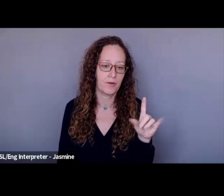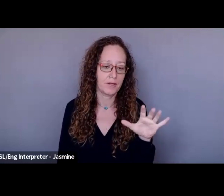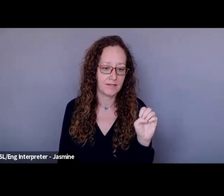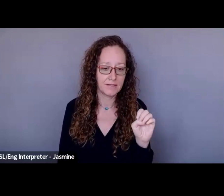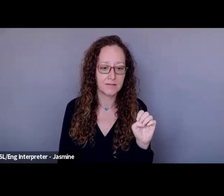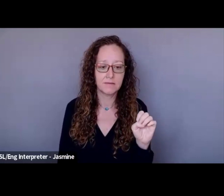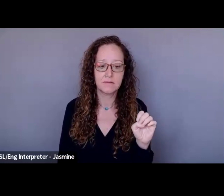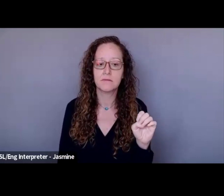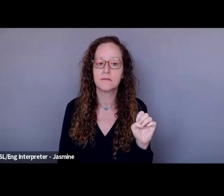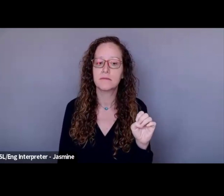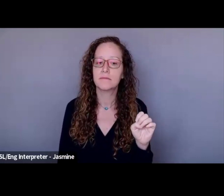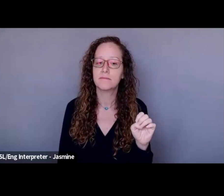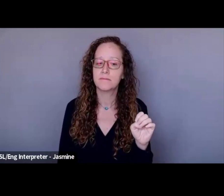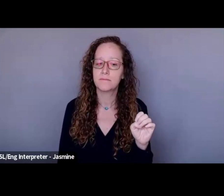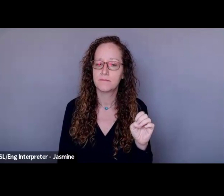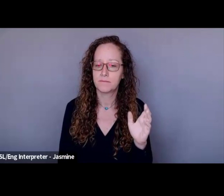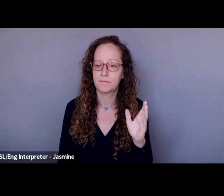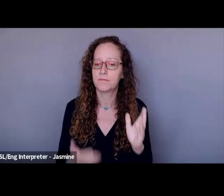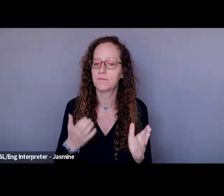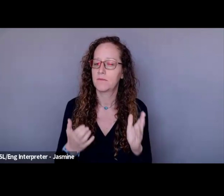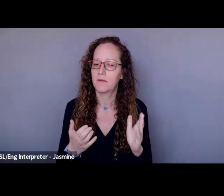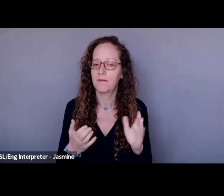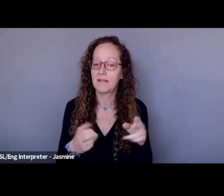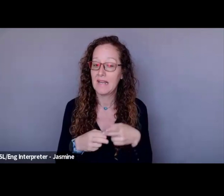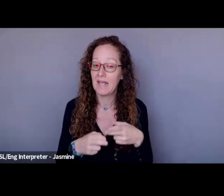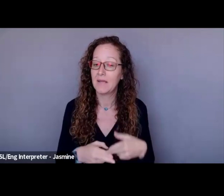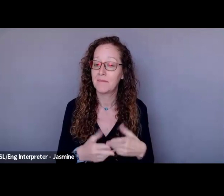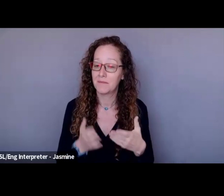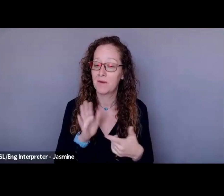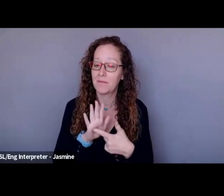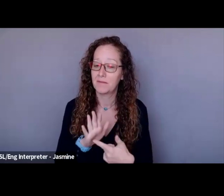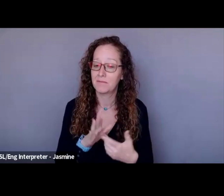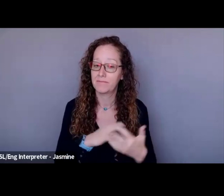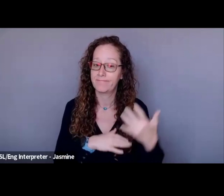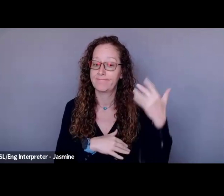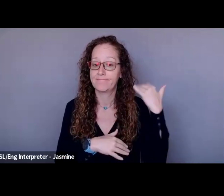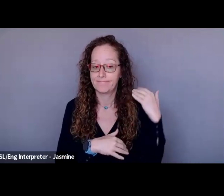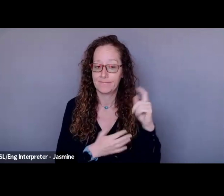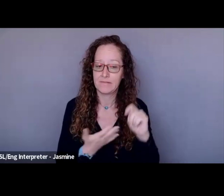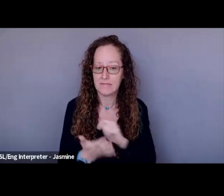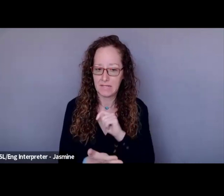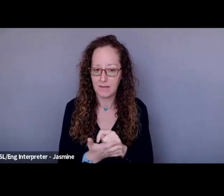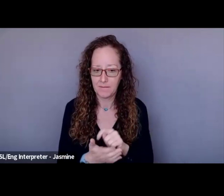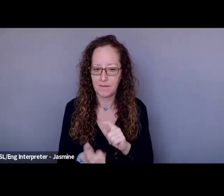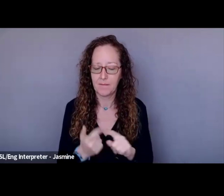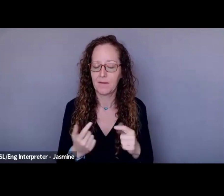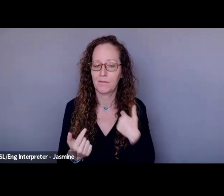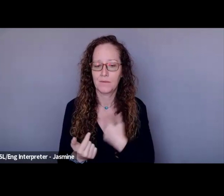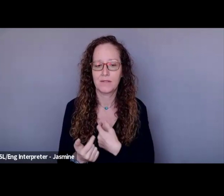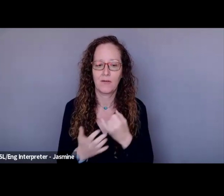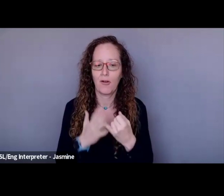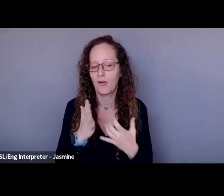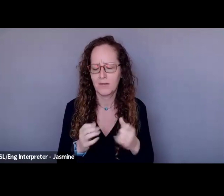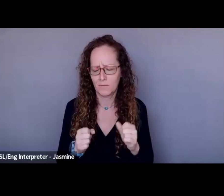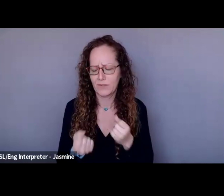likely imply a different time period, but as artists, we can always make the justification that that's